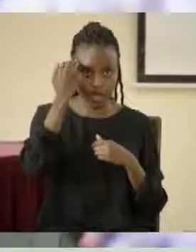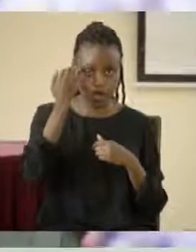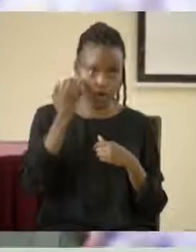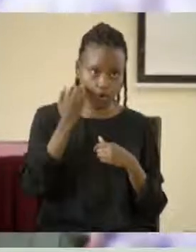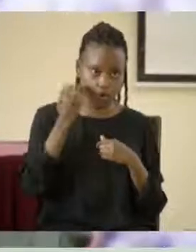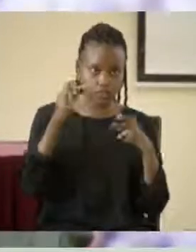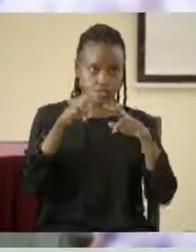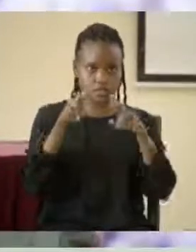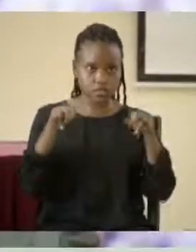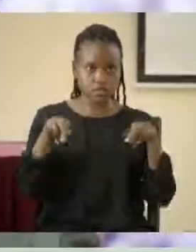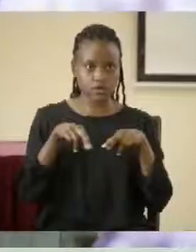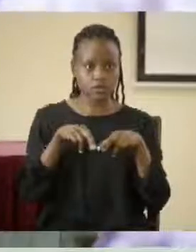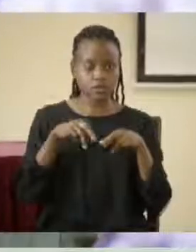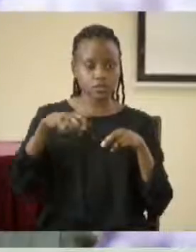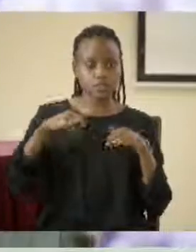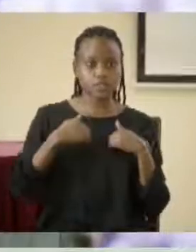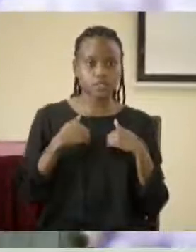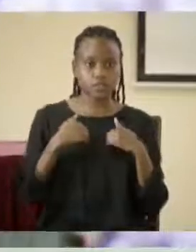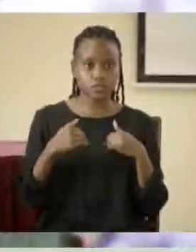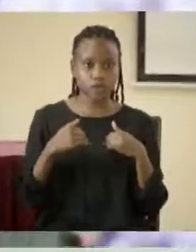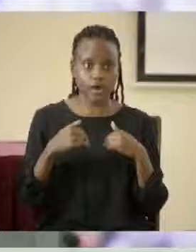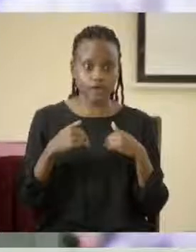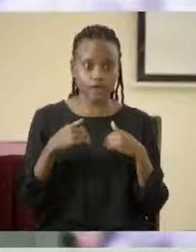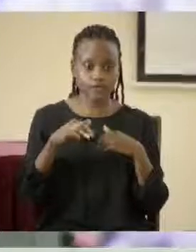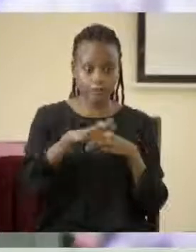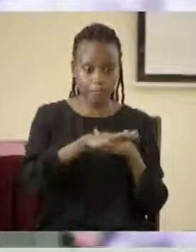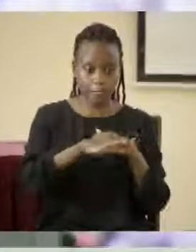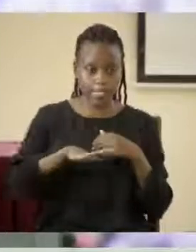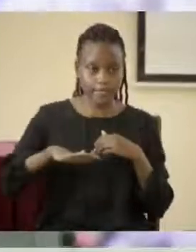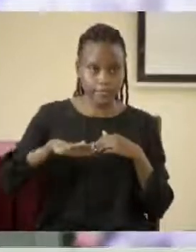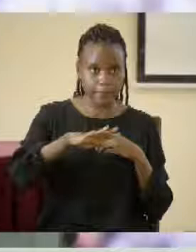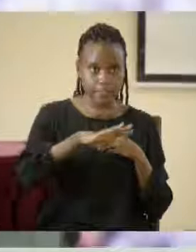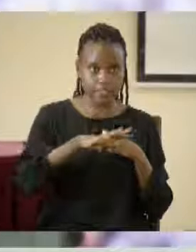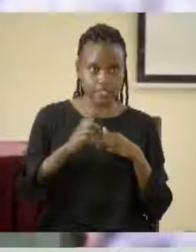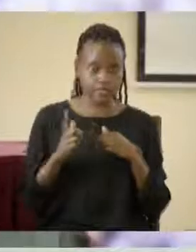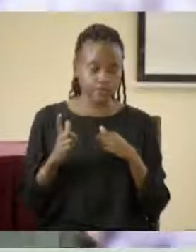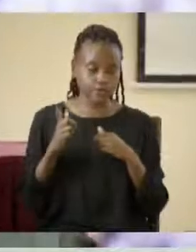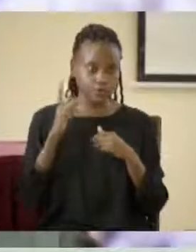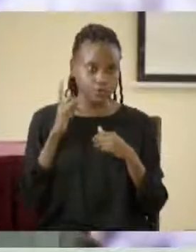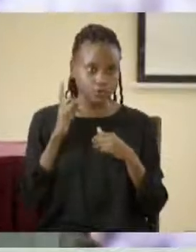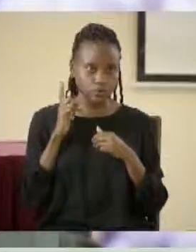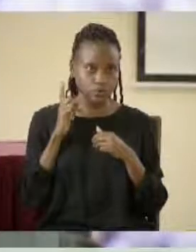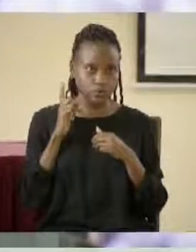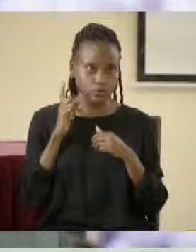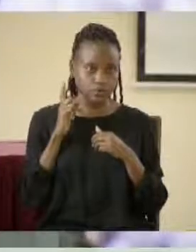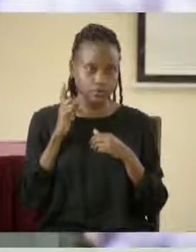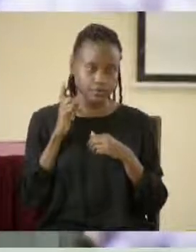rooms. We need to have spaces for legal